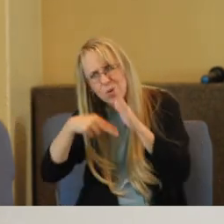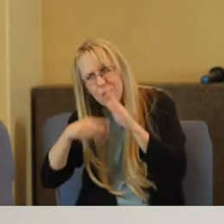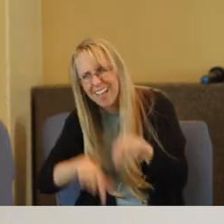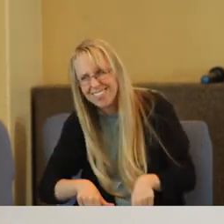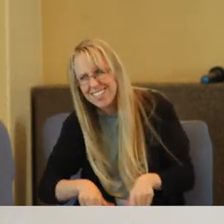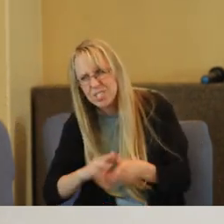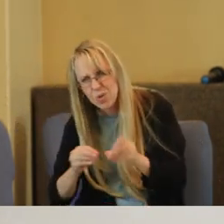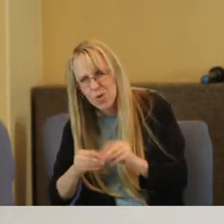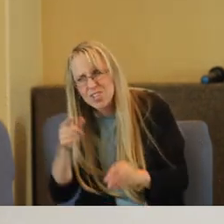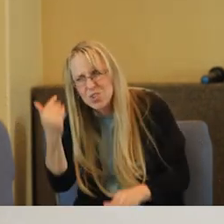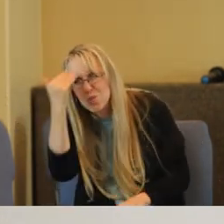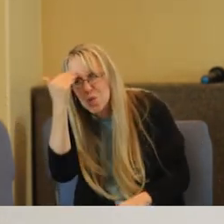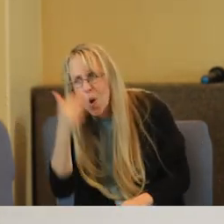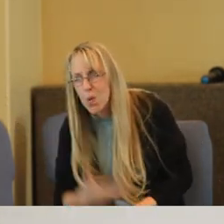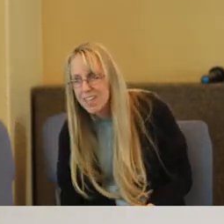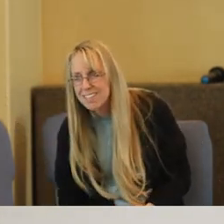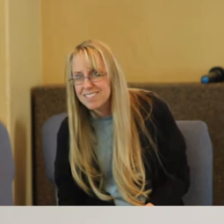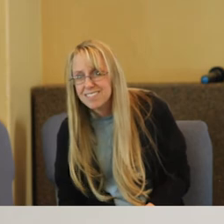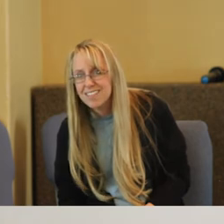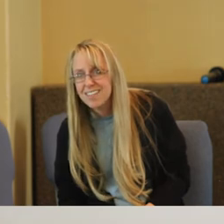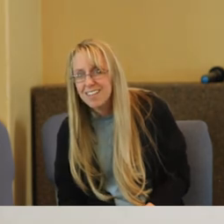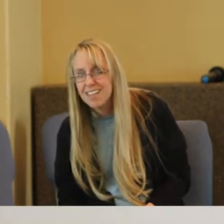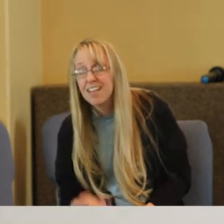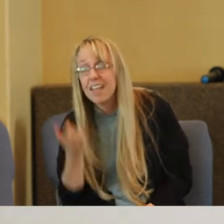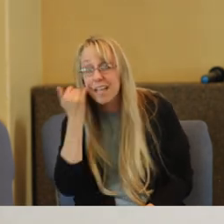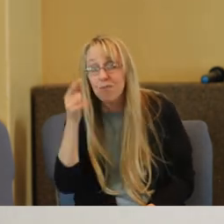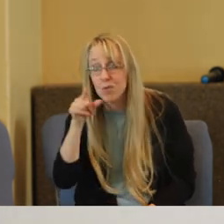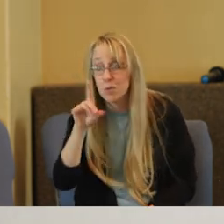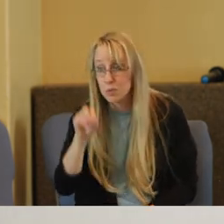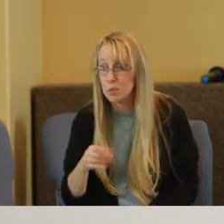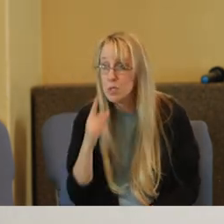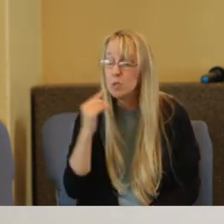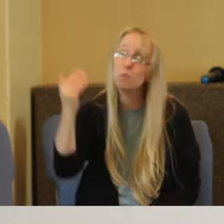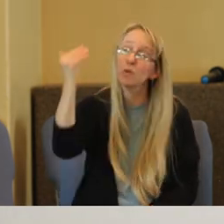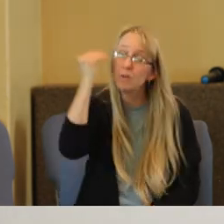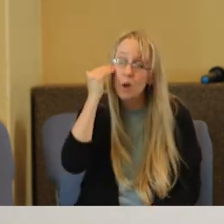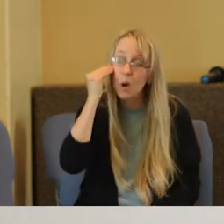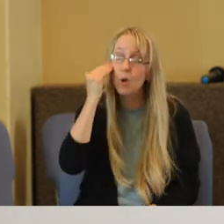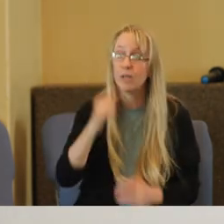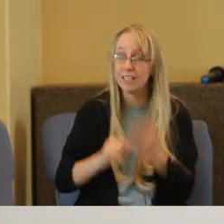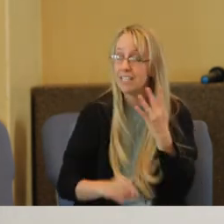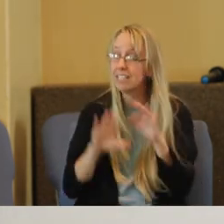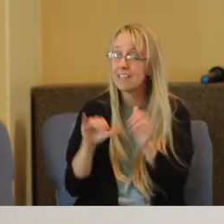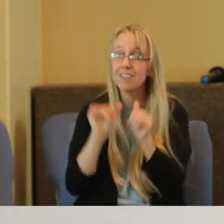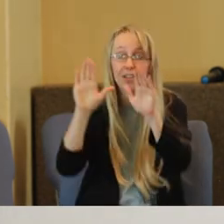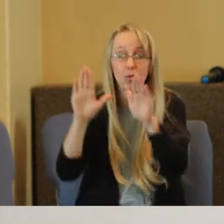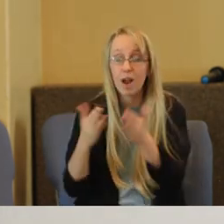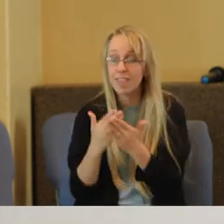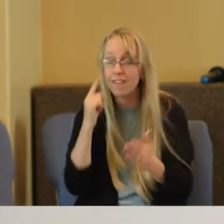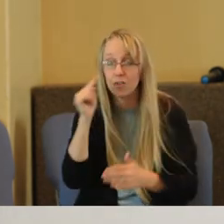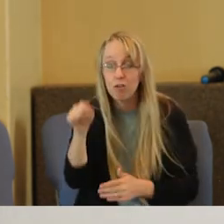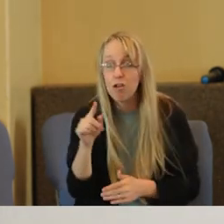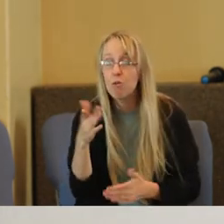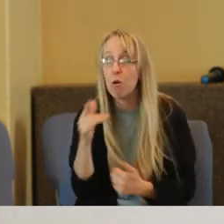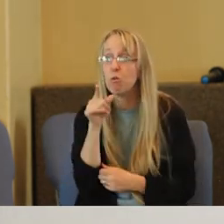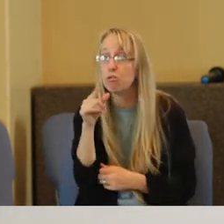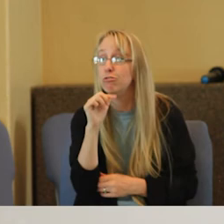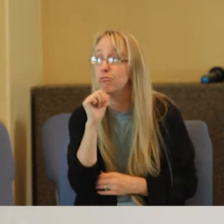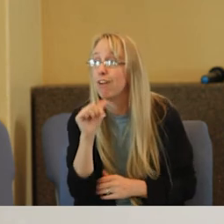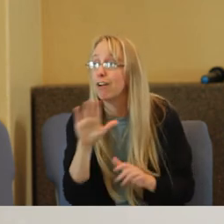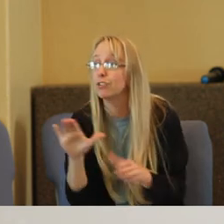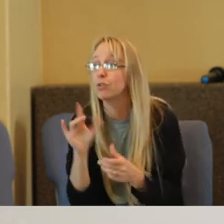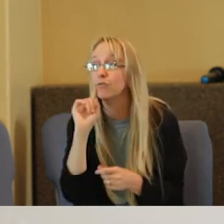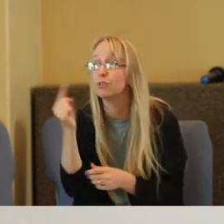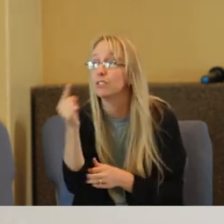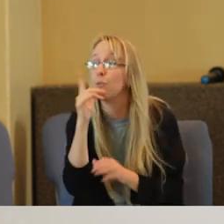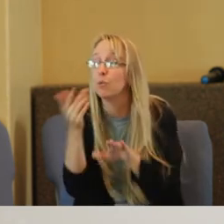Do you know them? If you do, then you know that he has done all these great things for you. And what would you not do for somebody that has died for